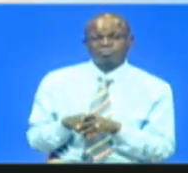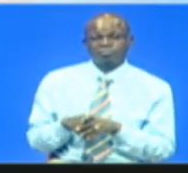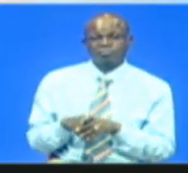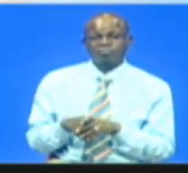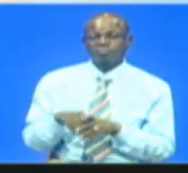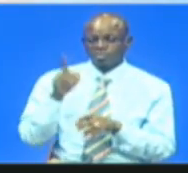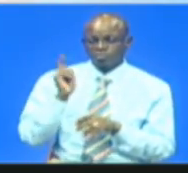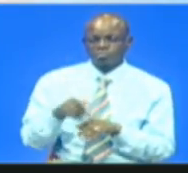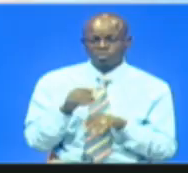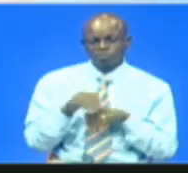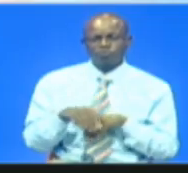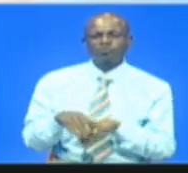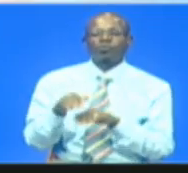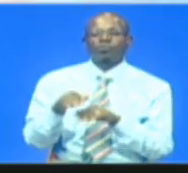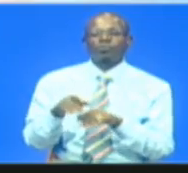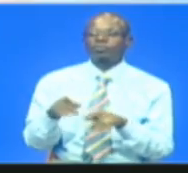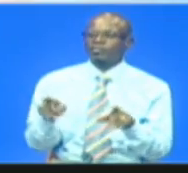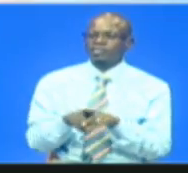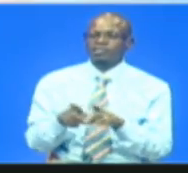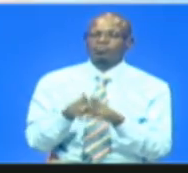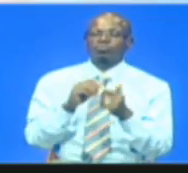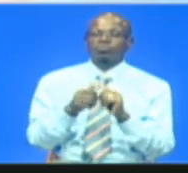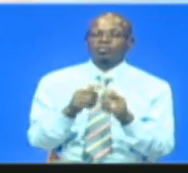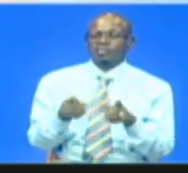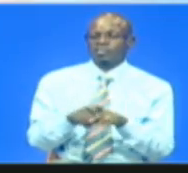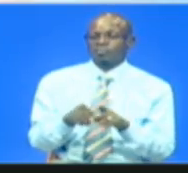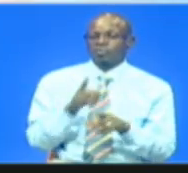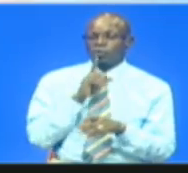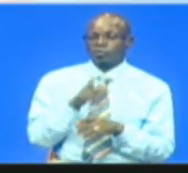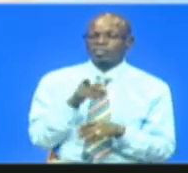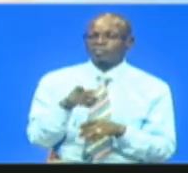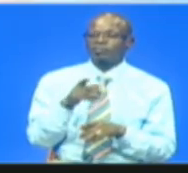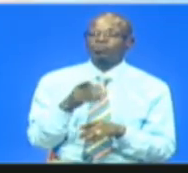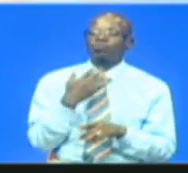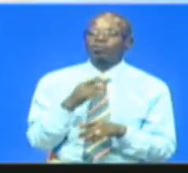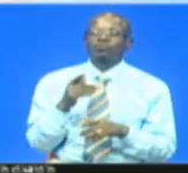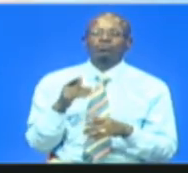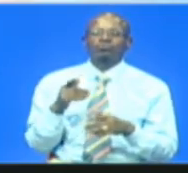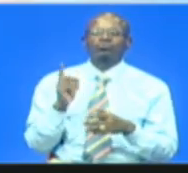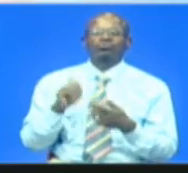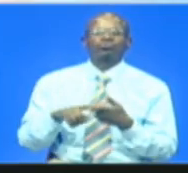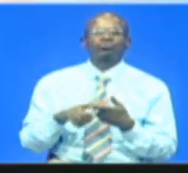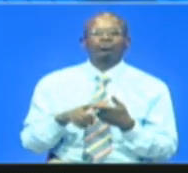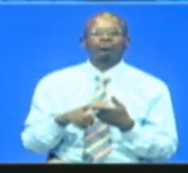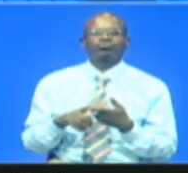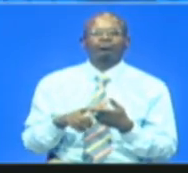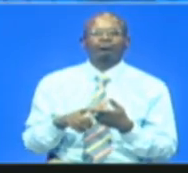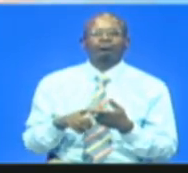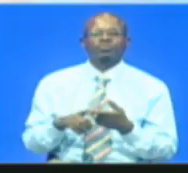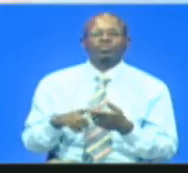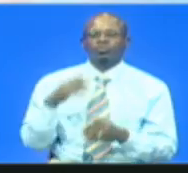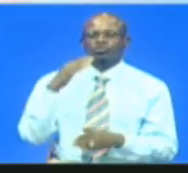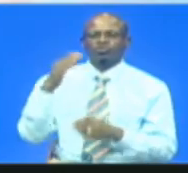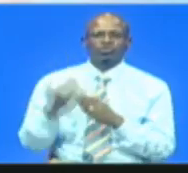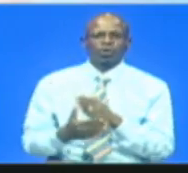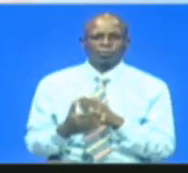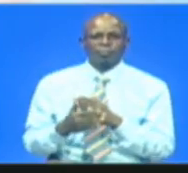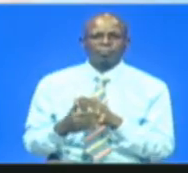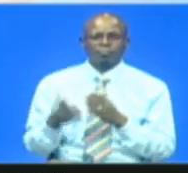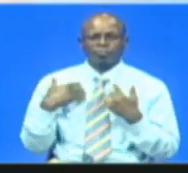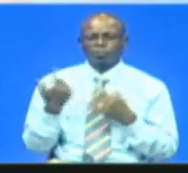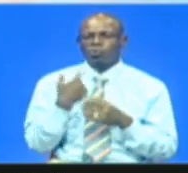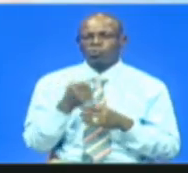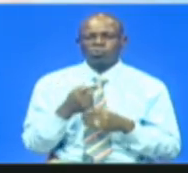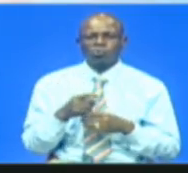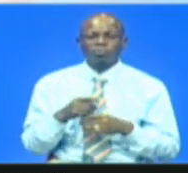the same font. The directive is intended to curb issues of addiction, the board stating that gaming is a